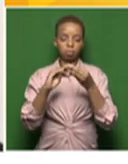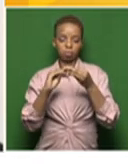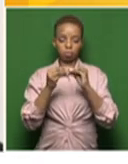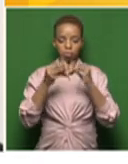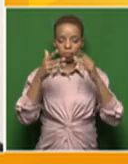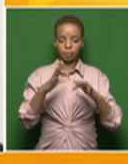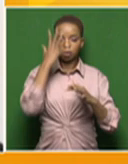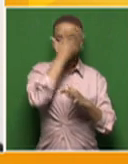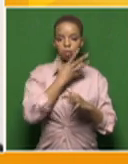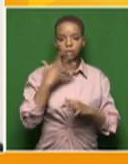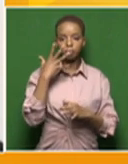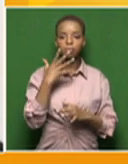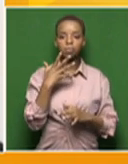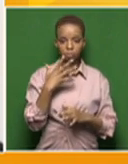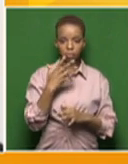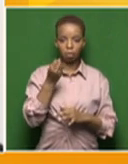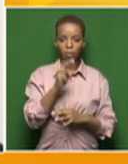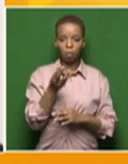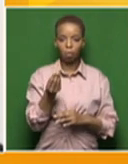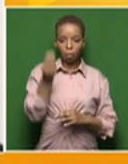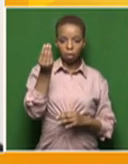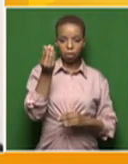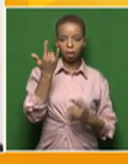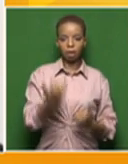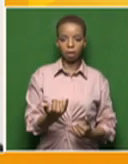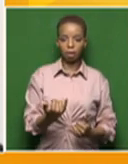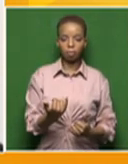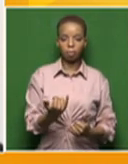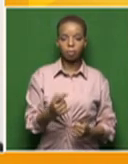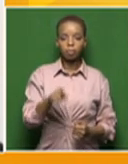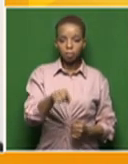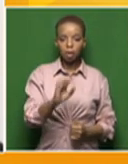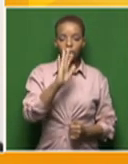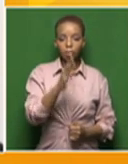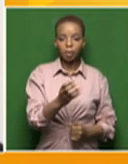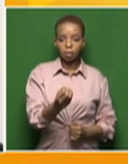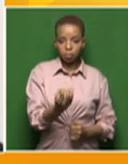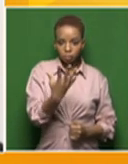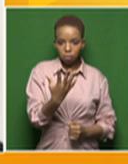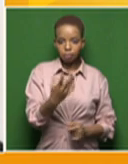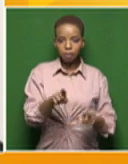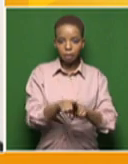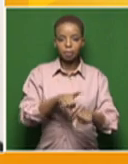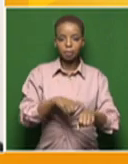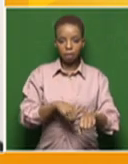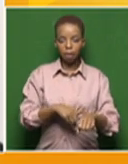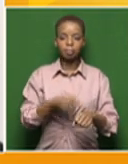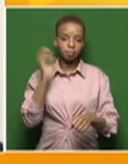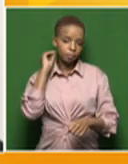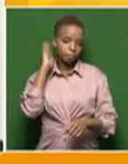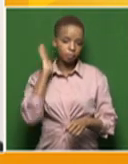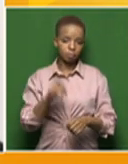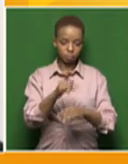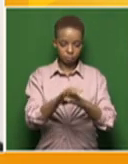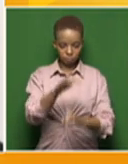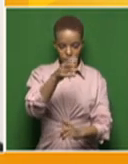them. But with artificial intelligence, it actually does take the time into account, and it will still authenticate you and verify